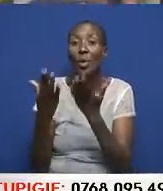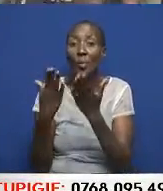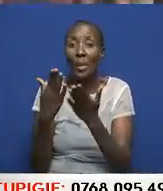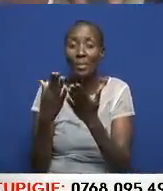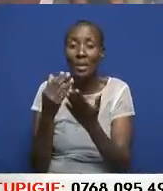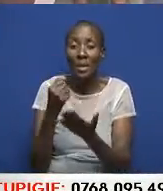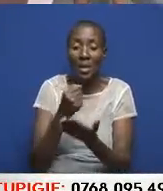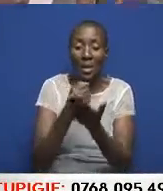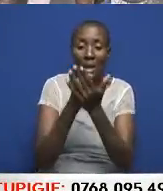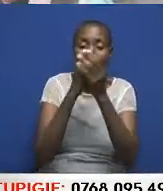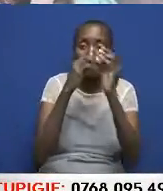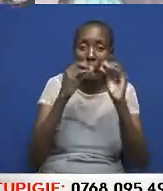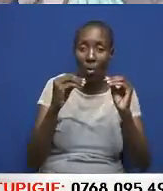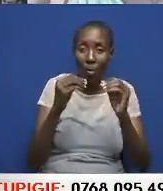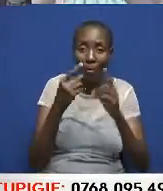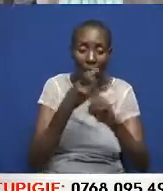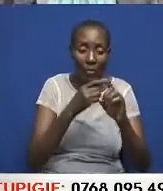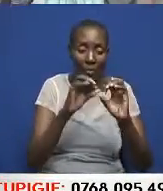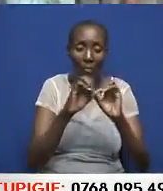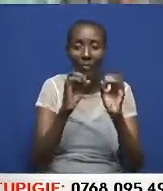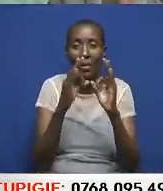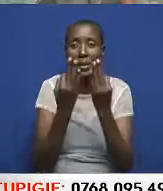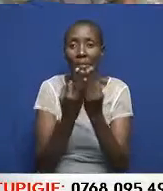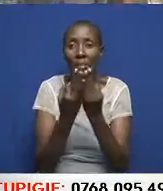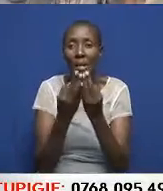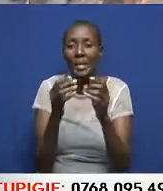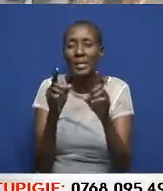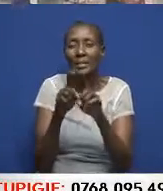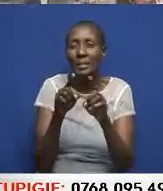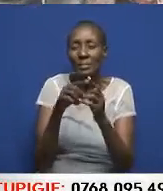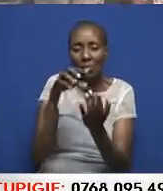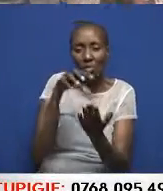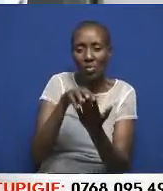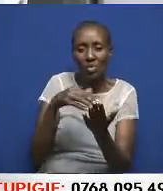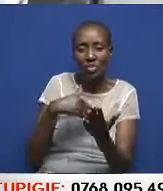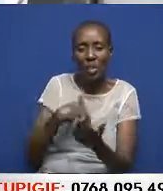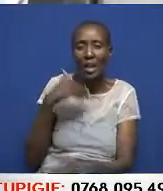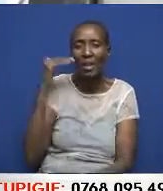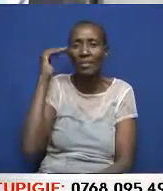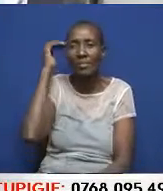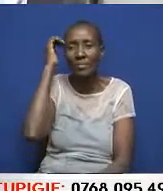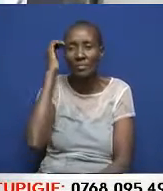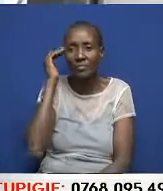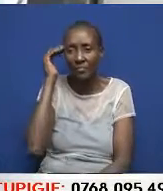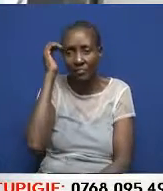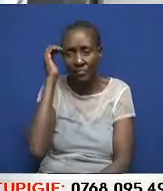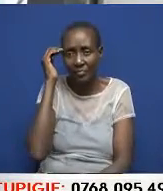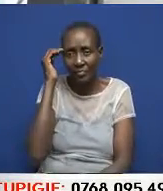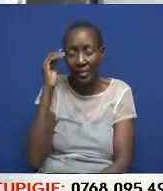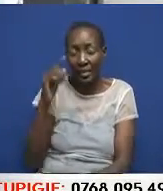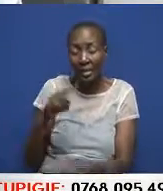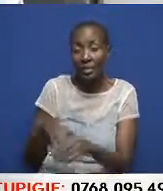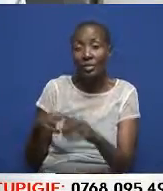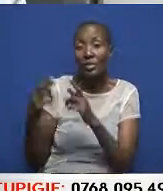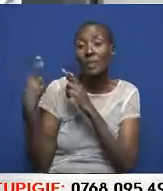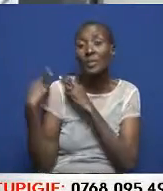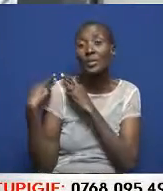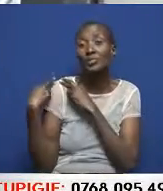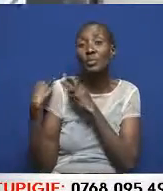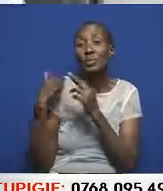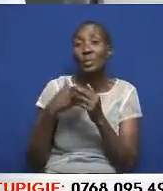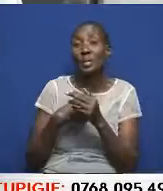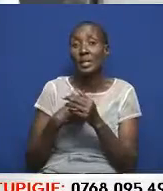kwa watu wa karibu, mara nyingi hujipata katika hali ya kuugua ugonjwa wa akili. So when you give someone responsibility, if they don't have